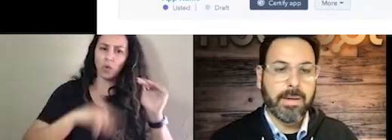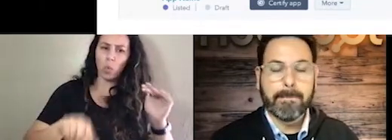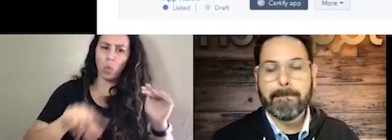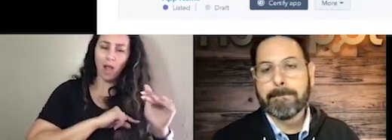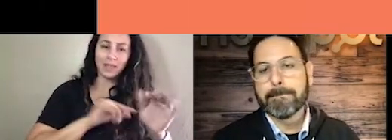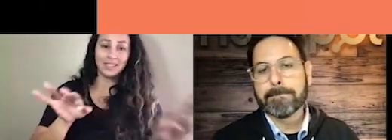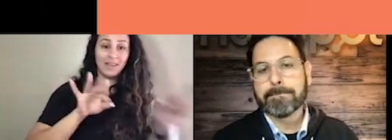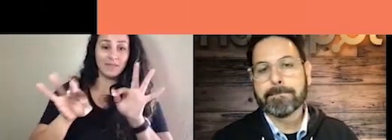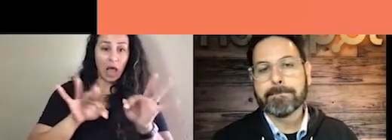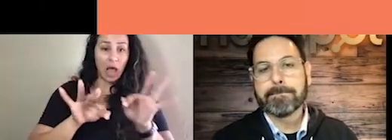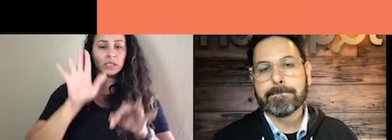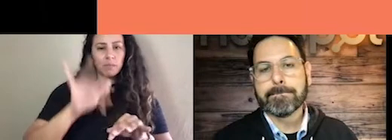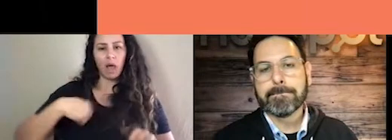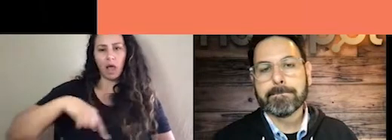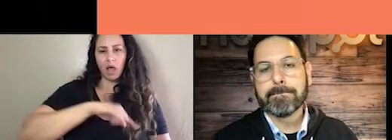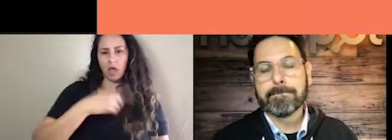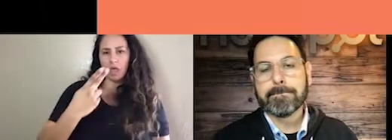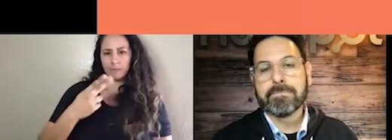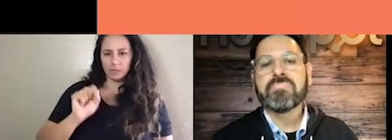HubSpot.